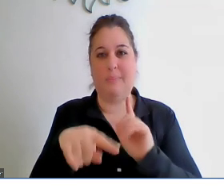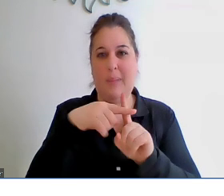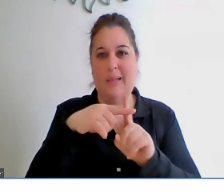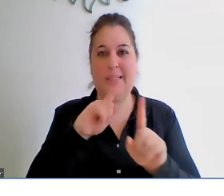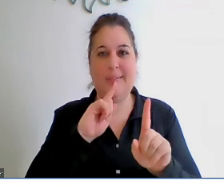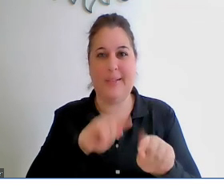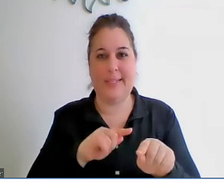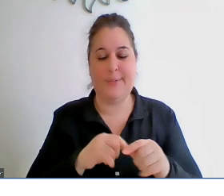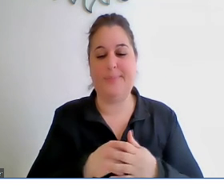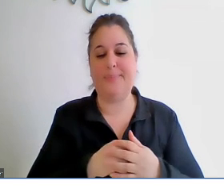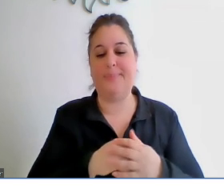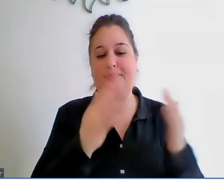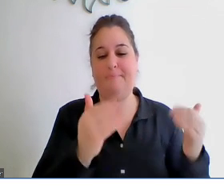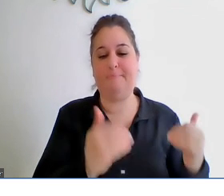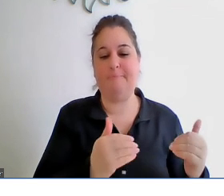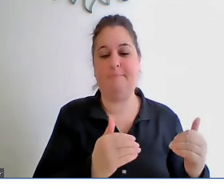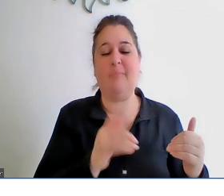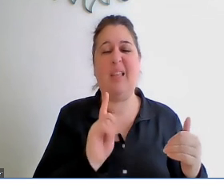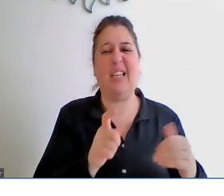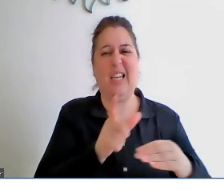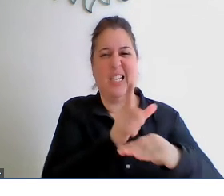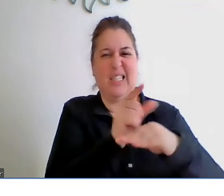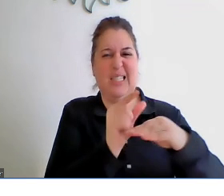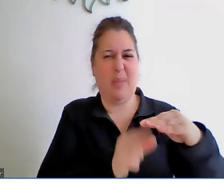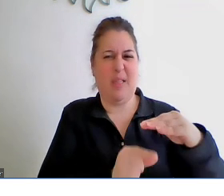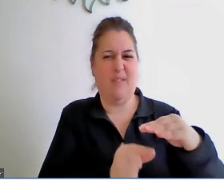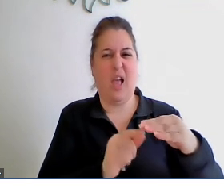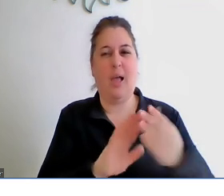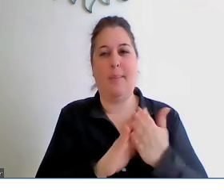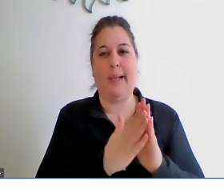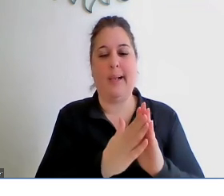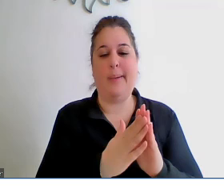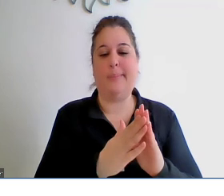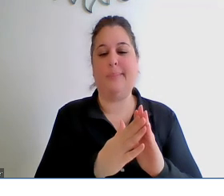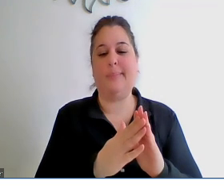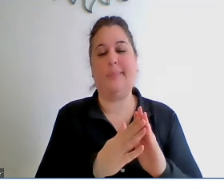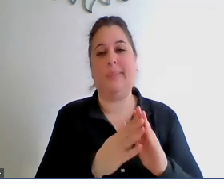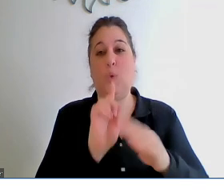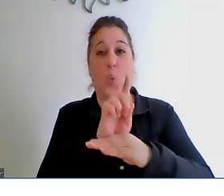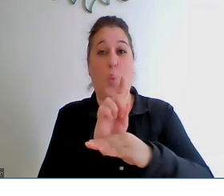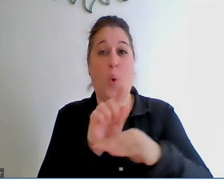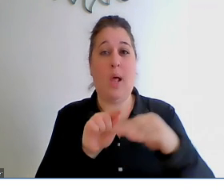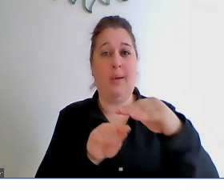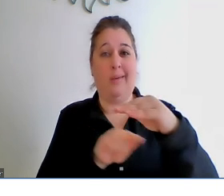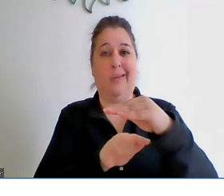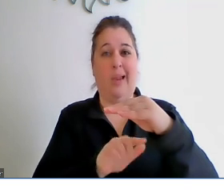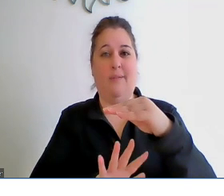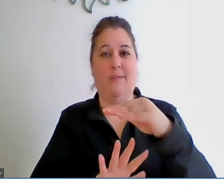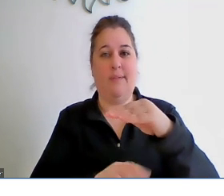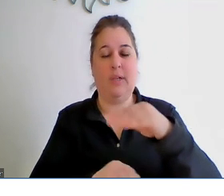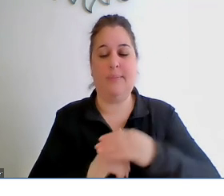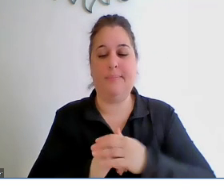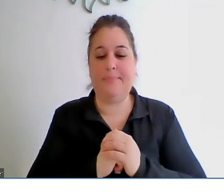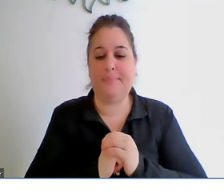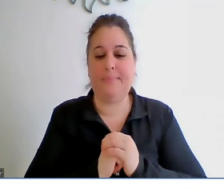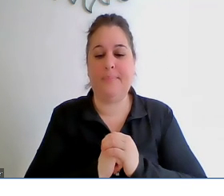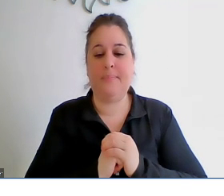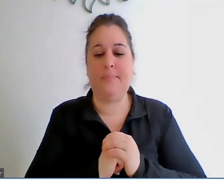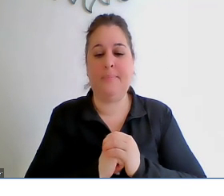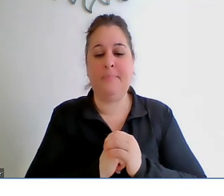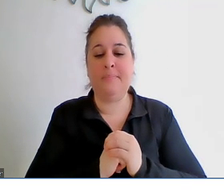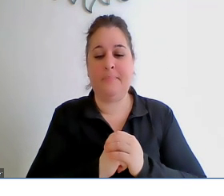to simplify, and I'll get 1 over negative 5. This one multiply